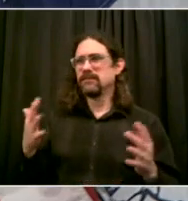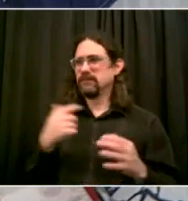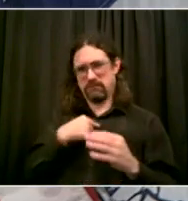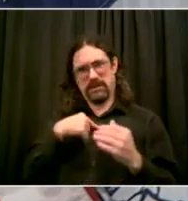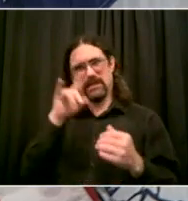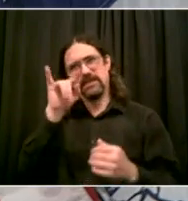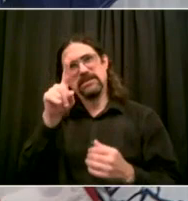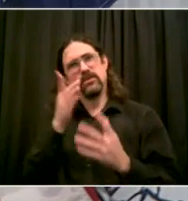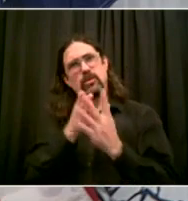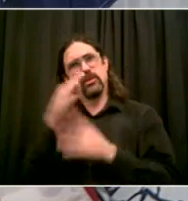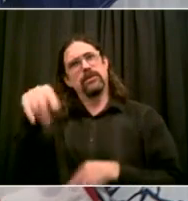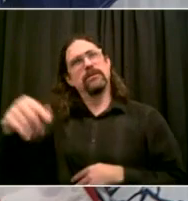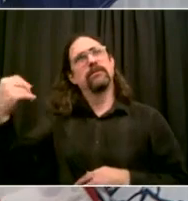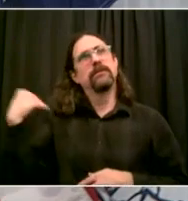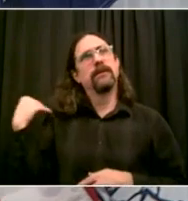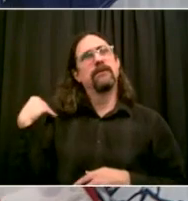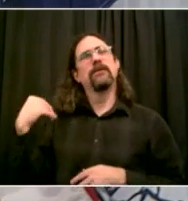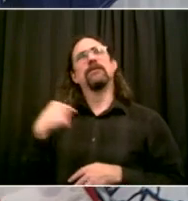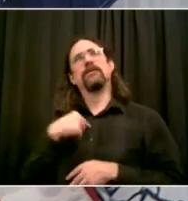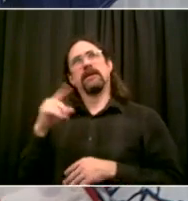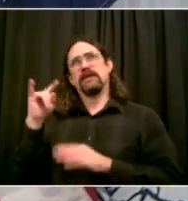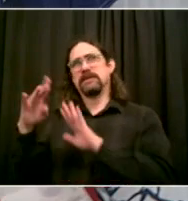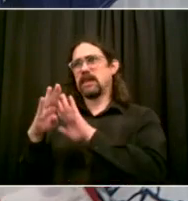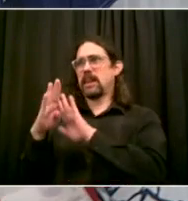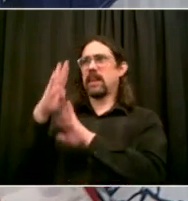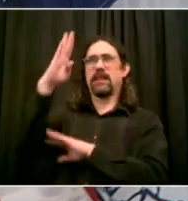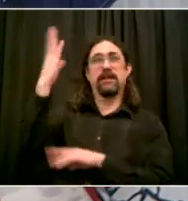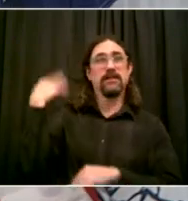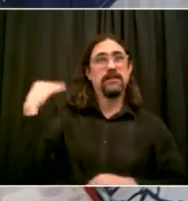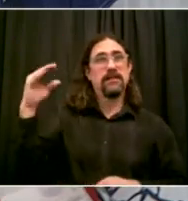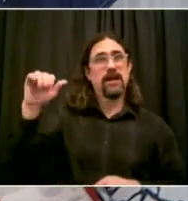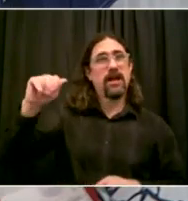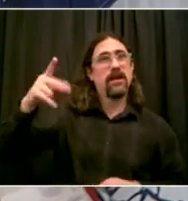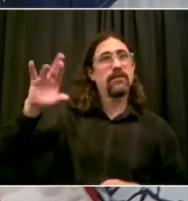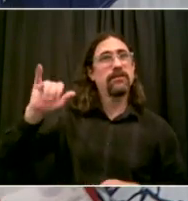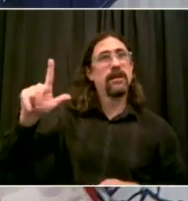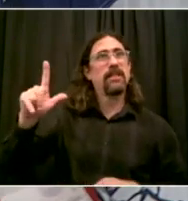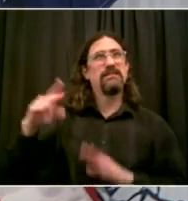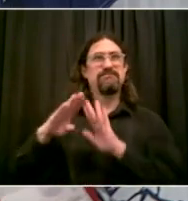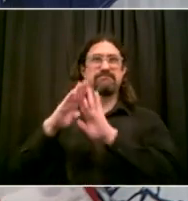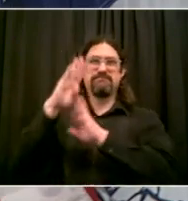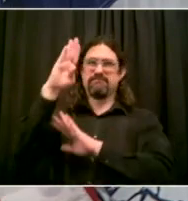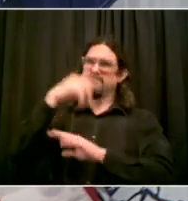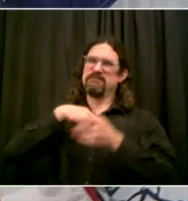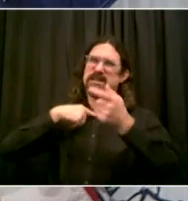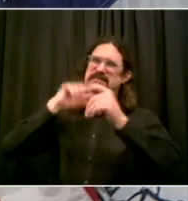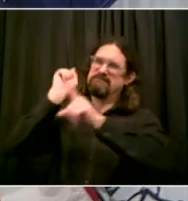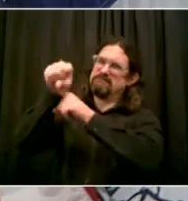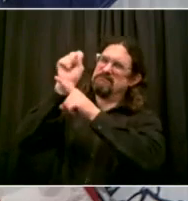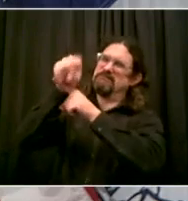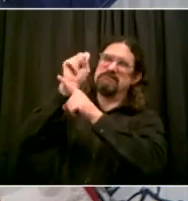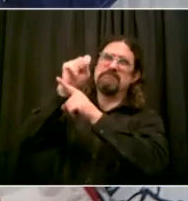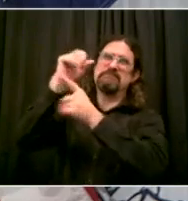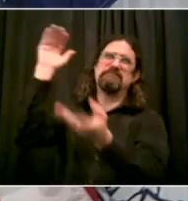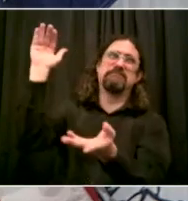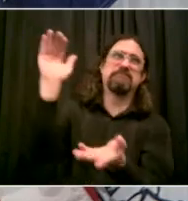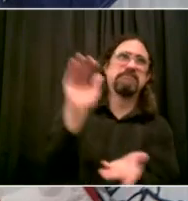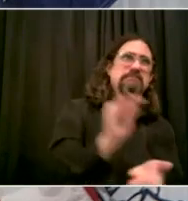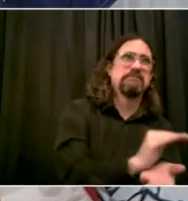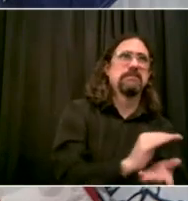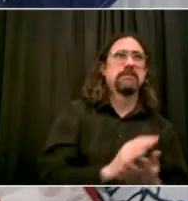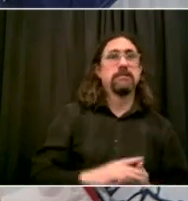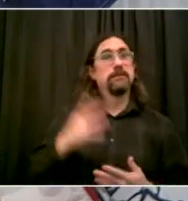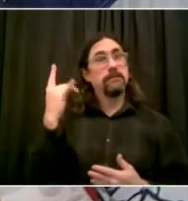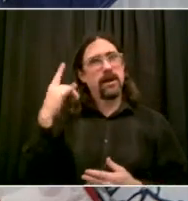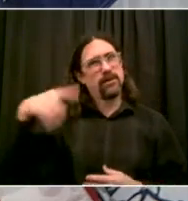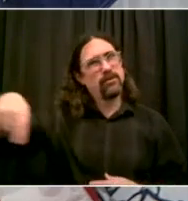April. Remember what we went through, but you overcame that. You did that because you put on those masks, you practiced the distancing, you made the